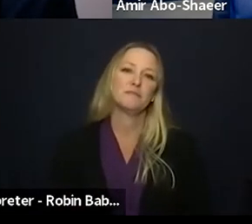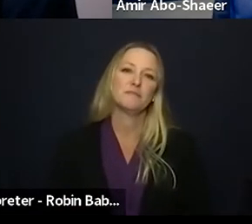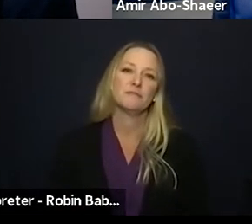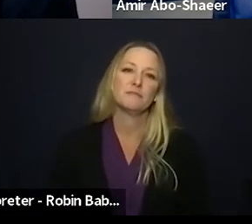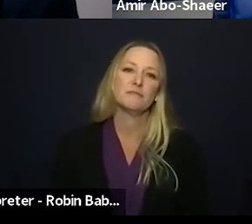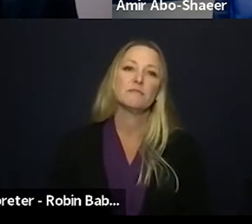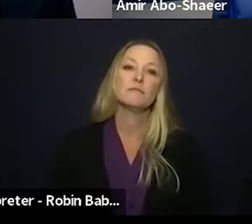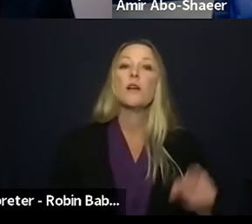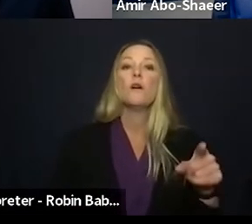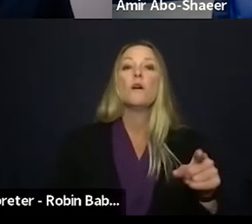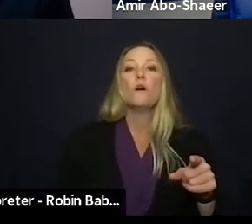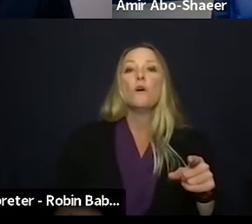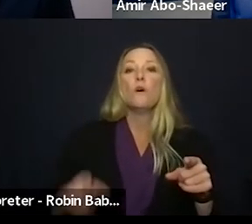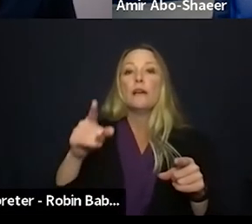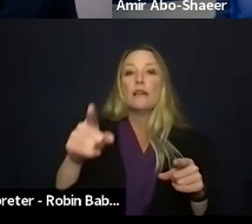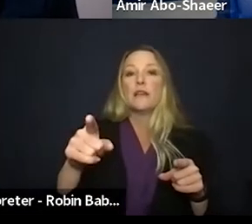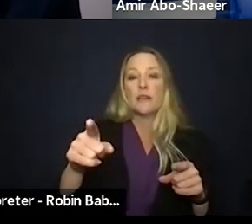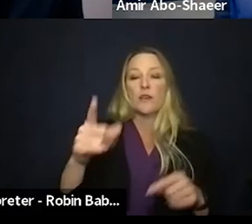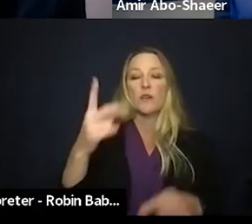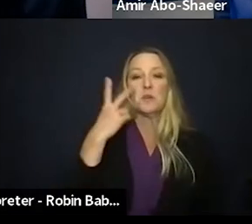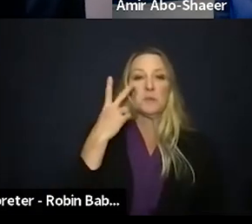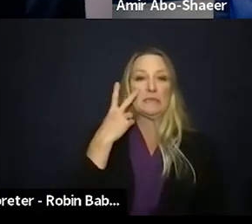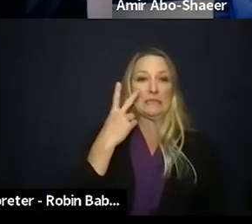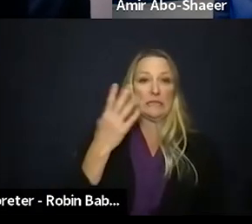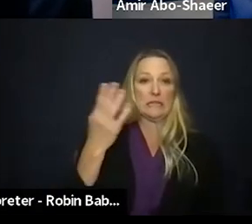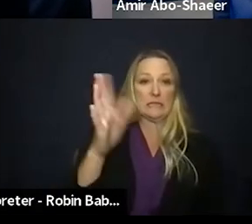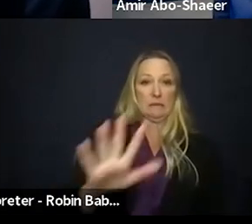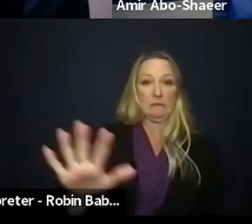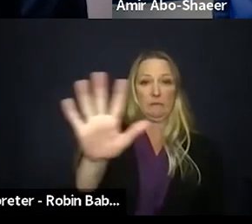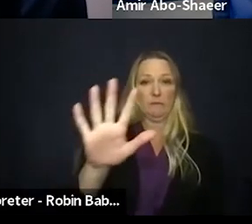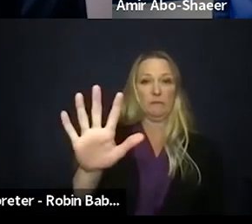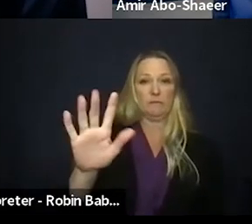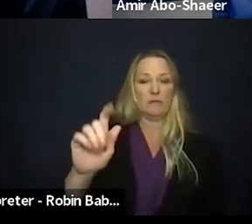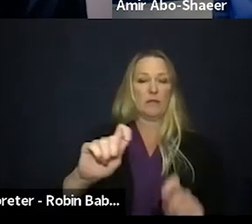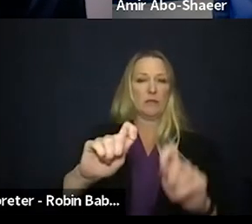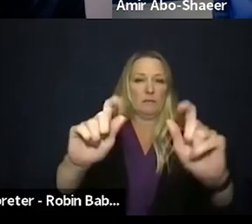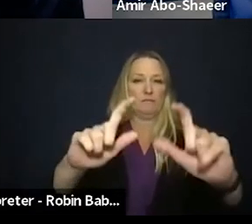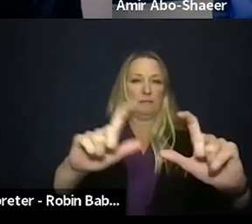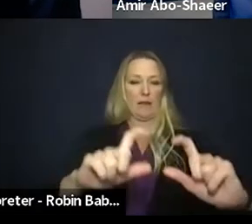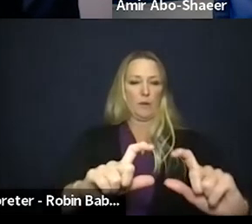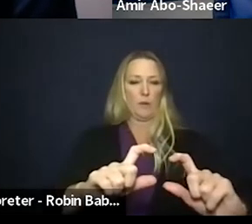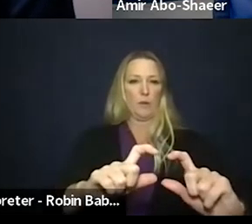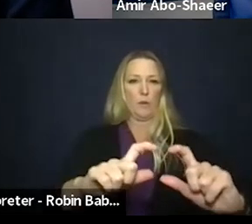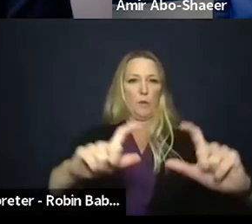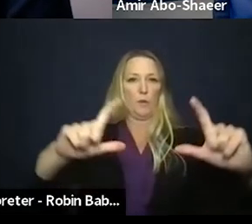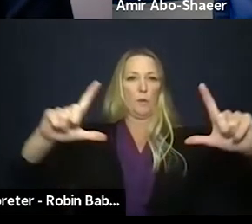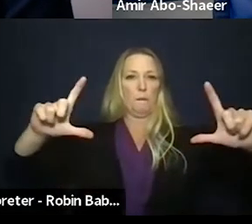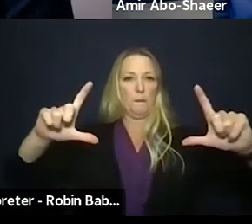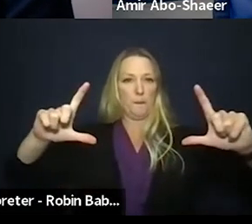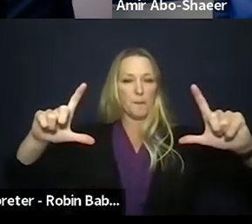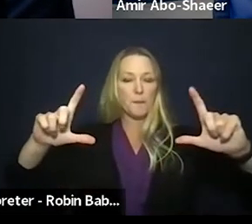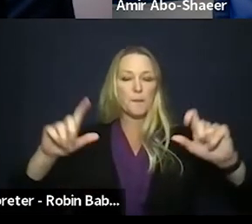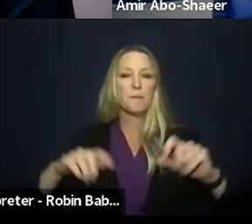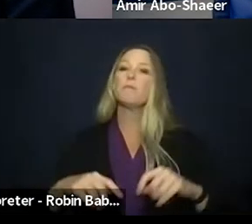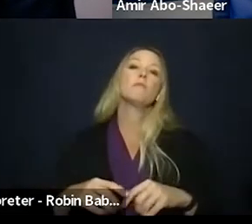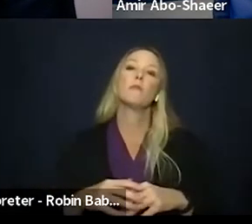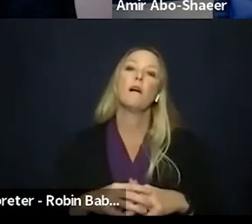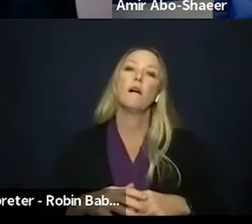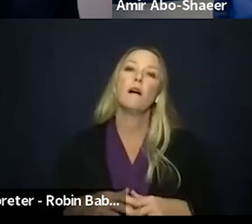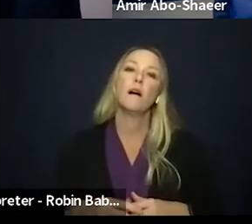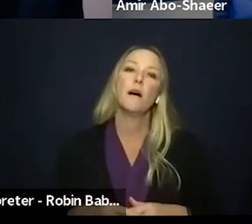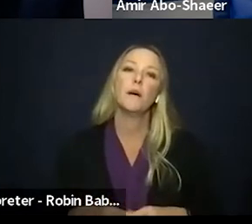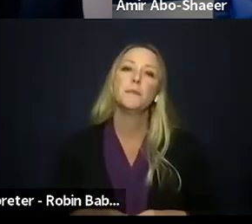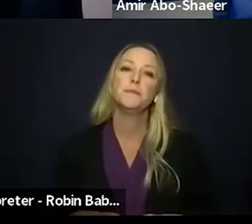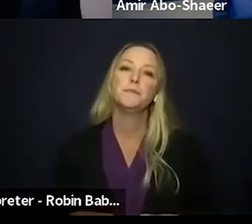so here here you can see um a close-up of that that south side of campus and the